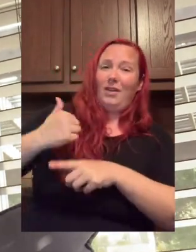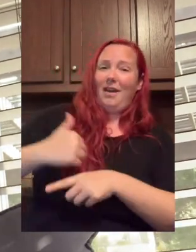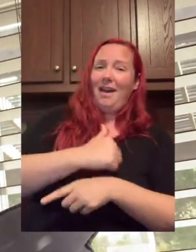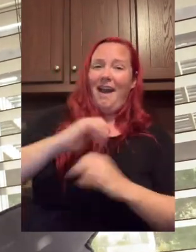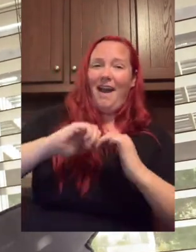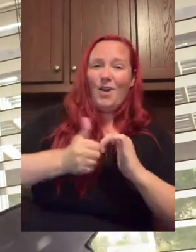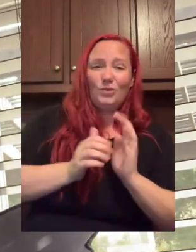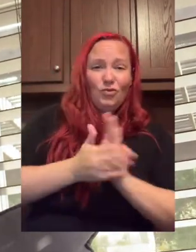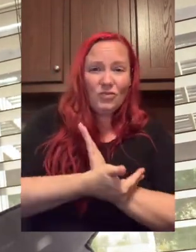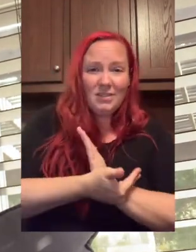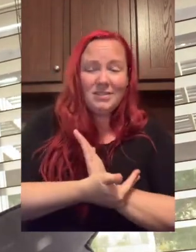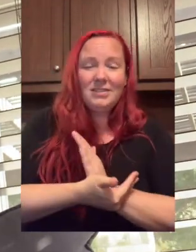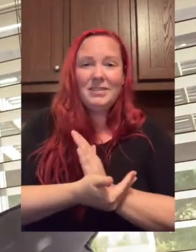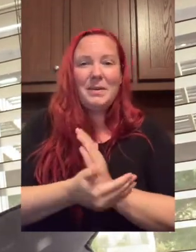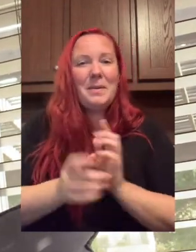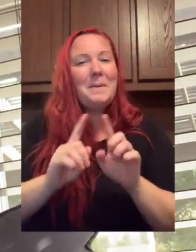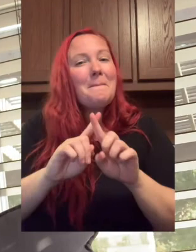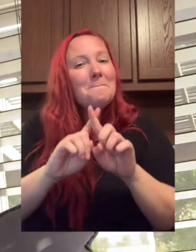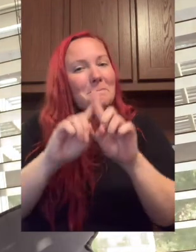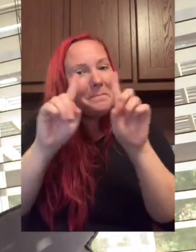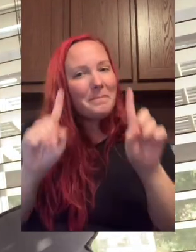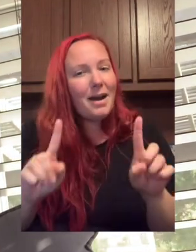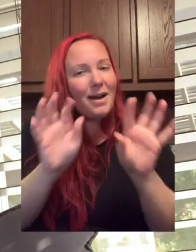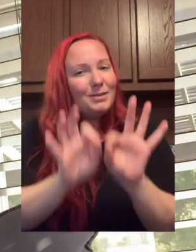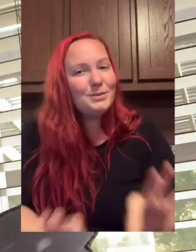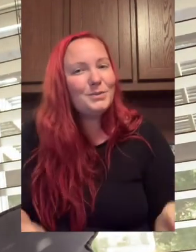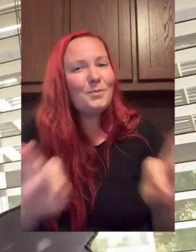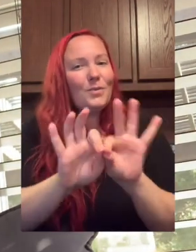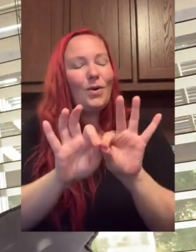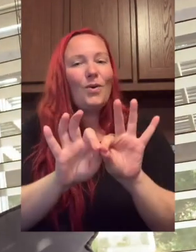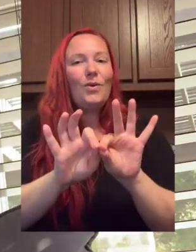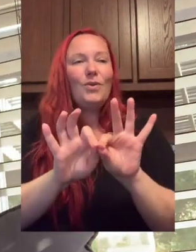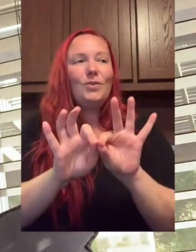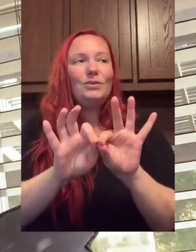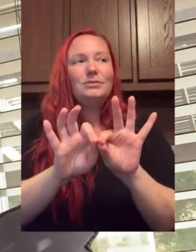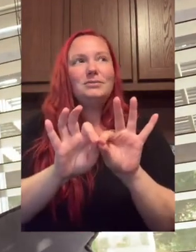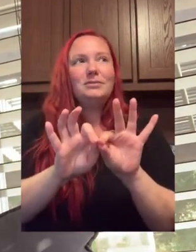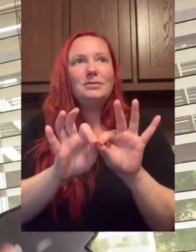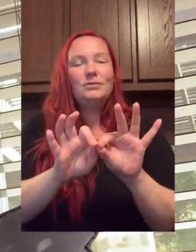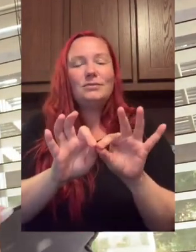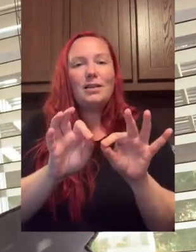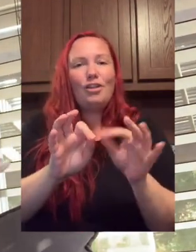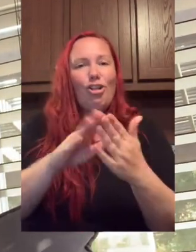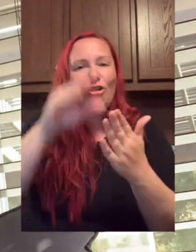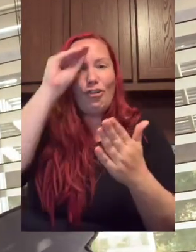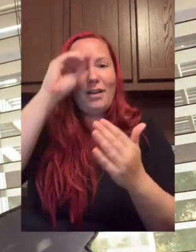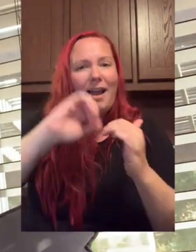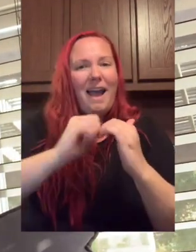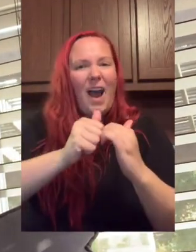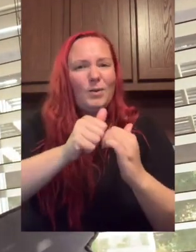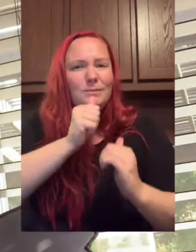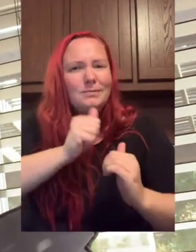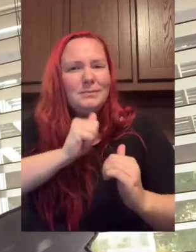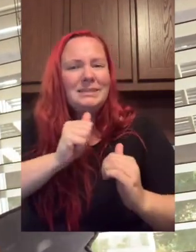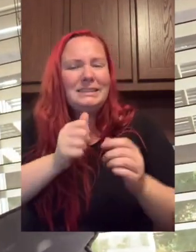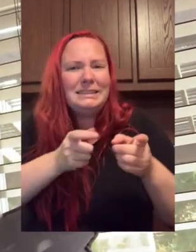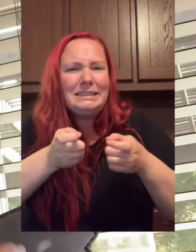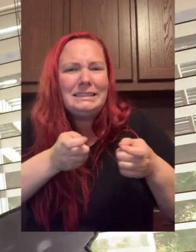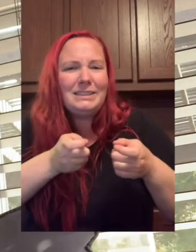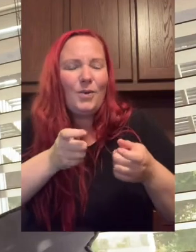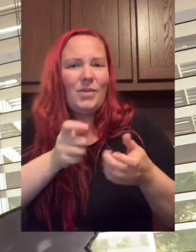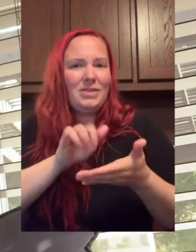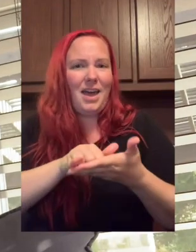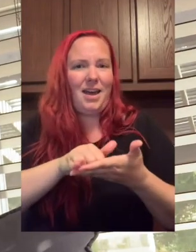So we are always, always, always exposed to images of cheating, and we're being trained to cheat, and we're